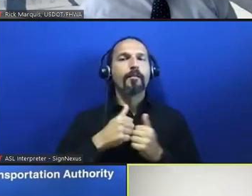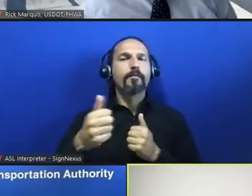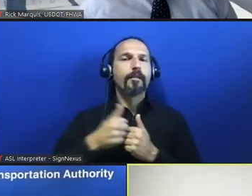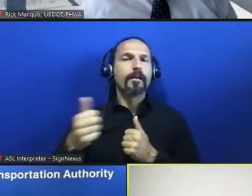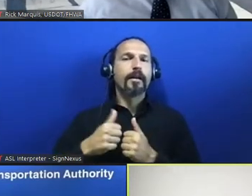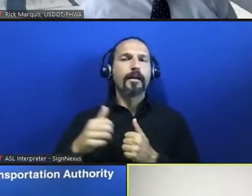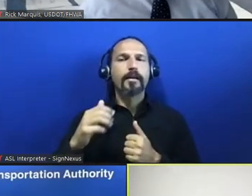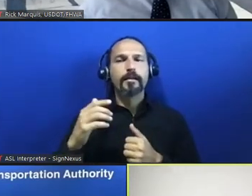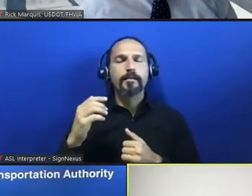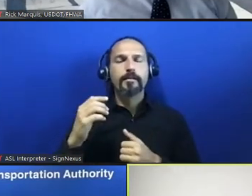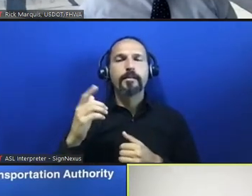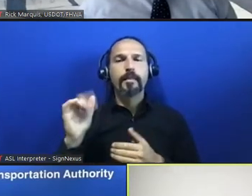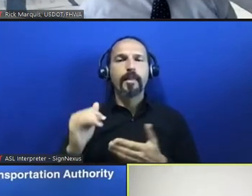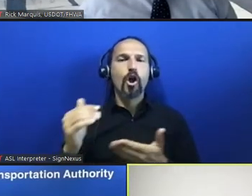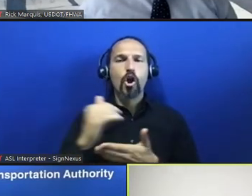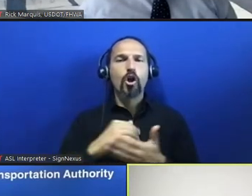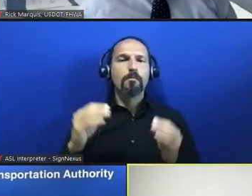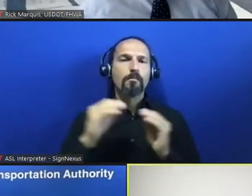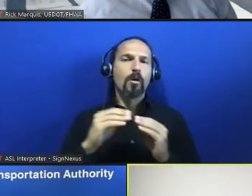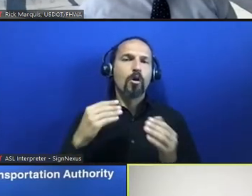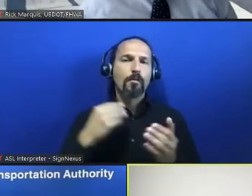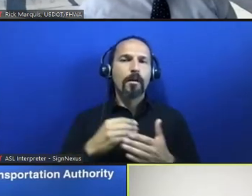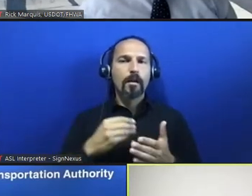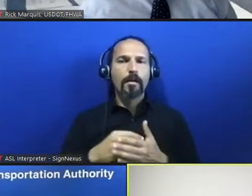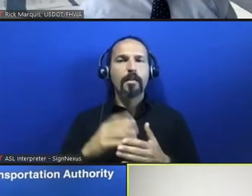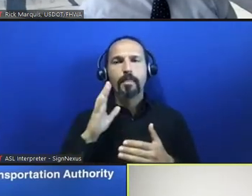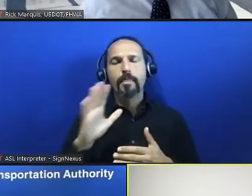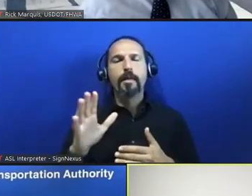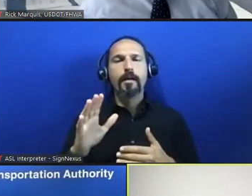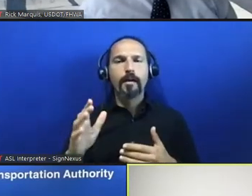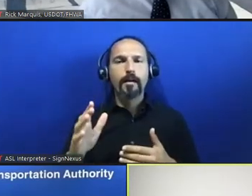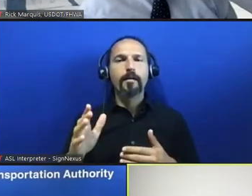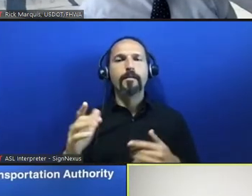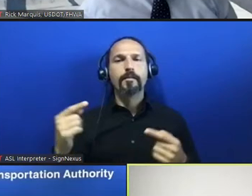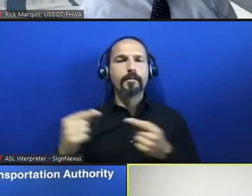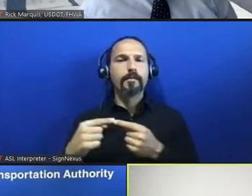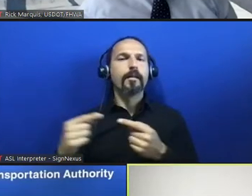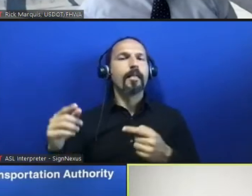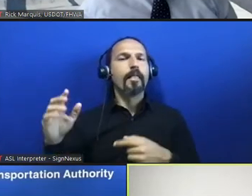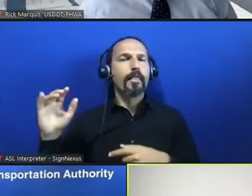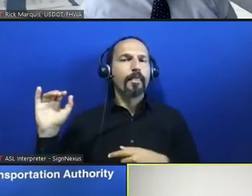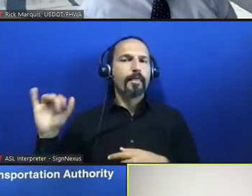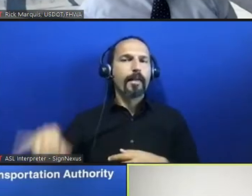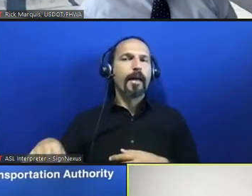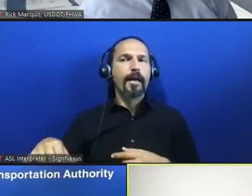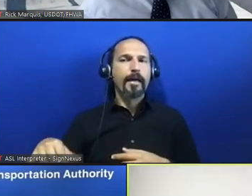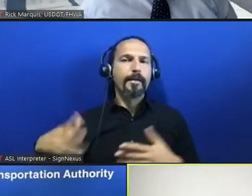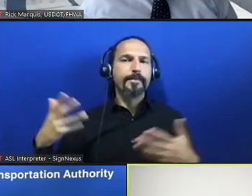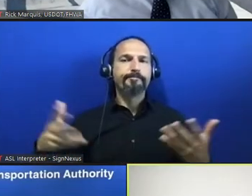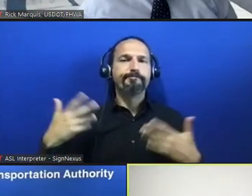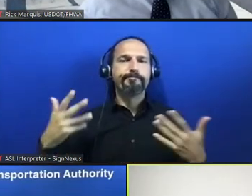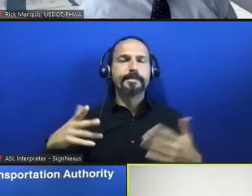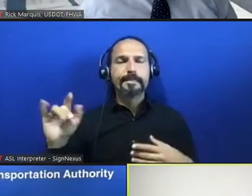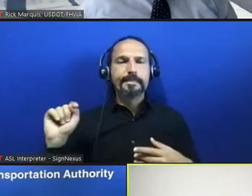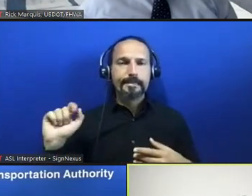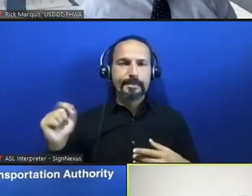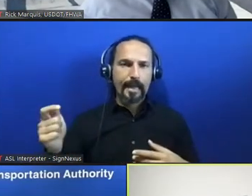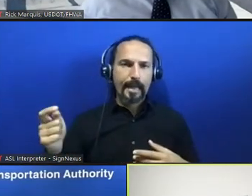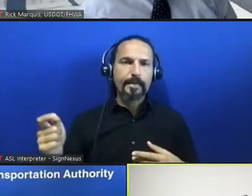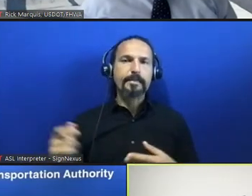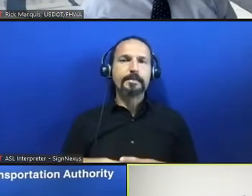job sites a day and they would make more money which would more than offset this uh this this tax